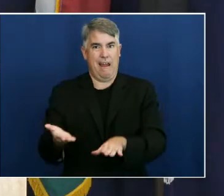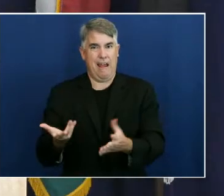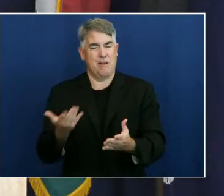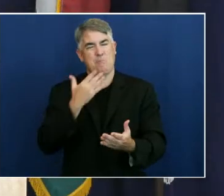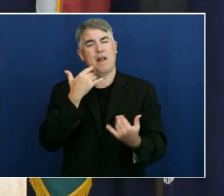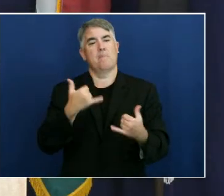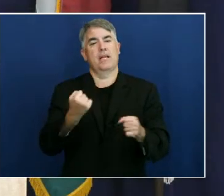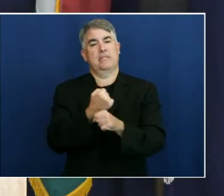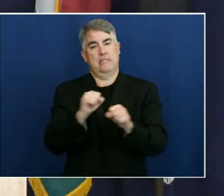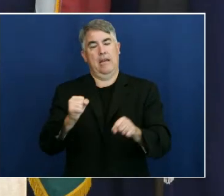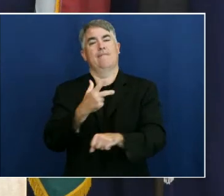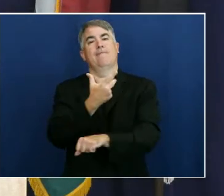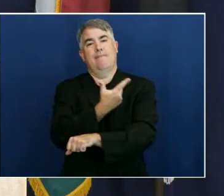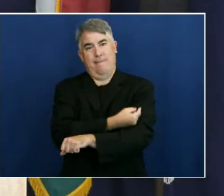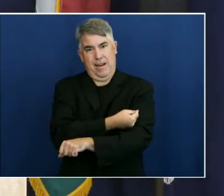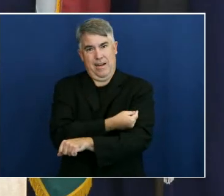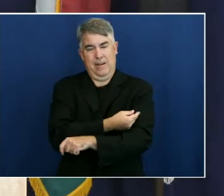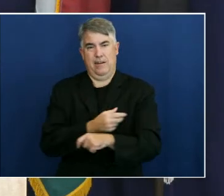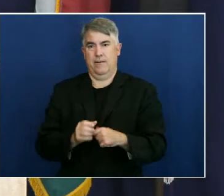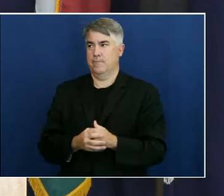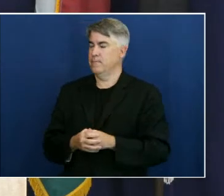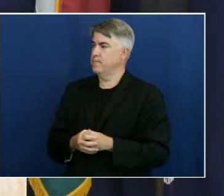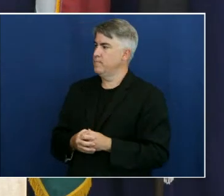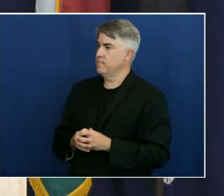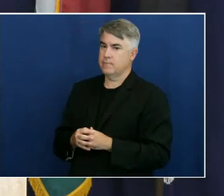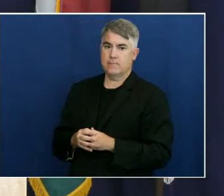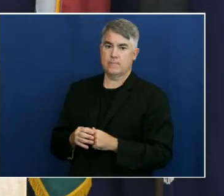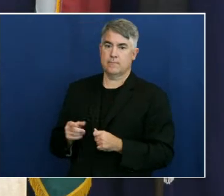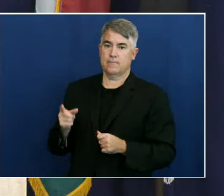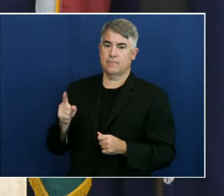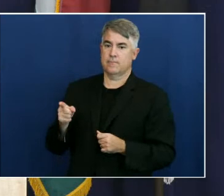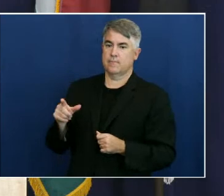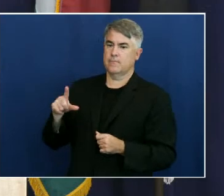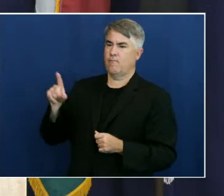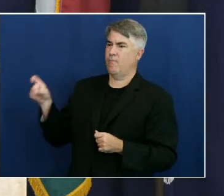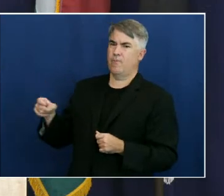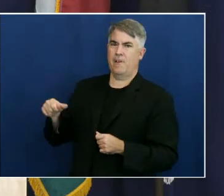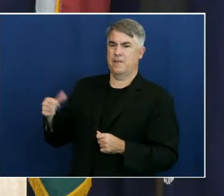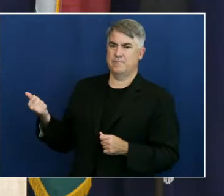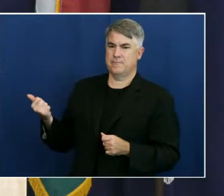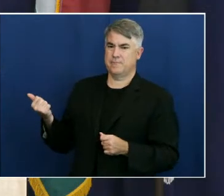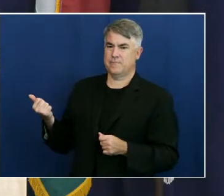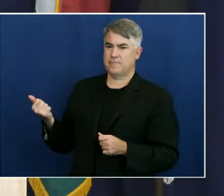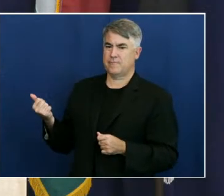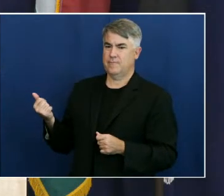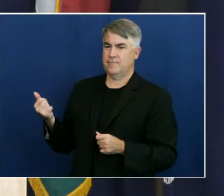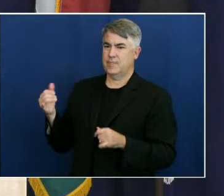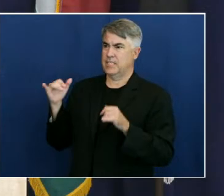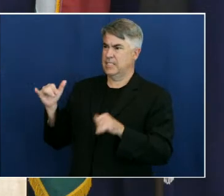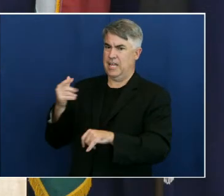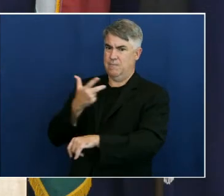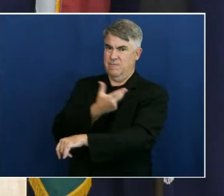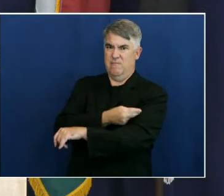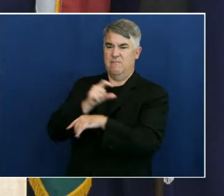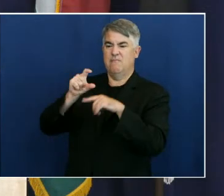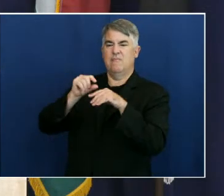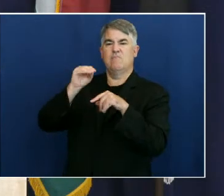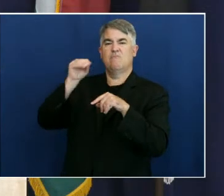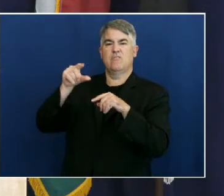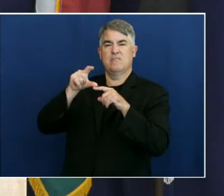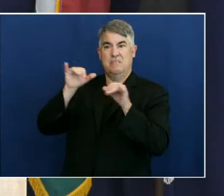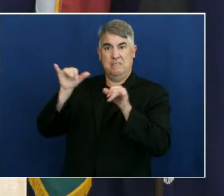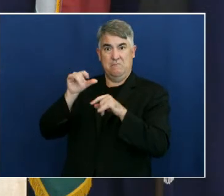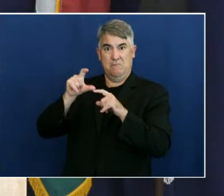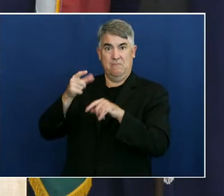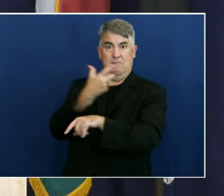shipment specifically for teens, or is it the same for adults but in smaller doses? Yes, I actually stated that in my comment, but it's